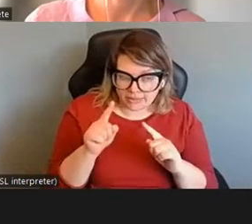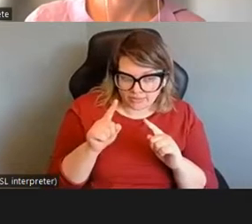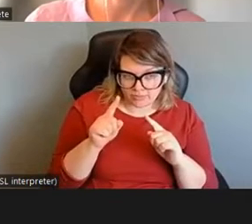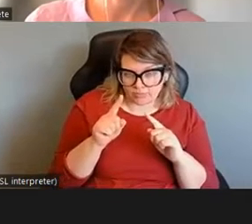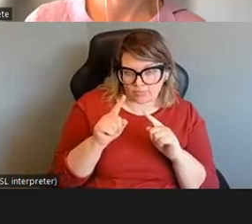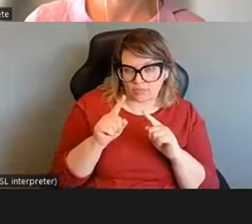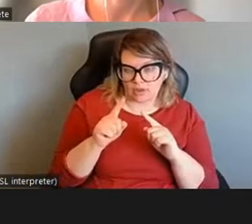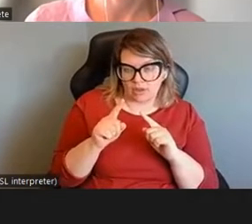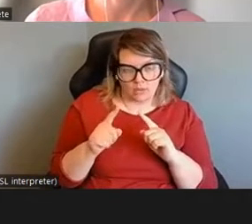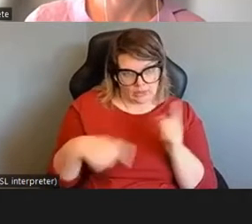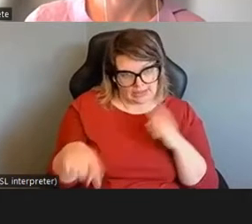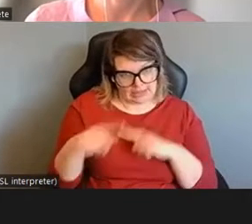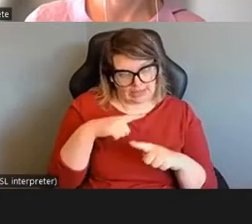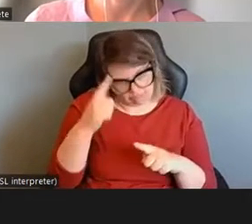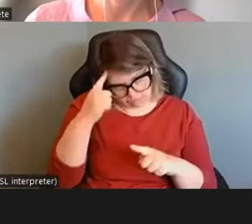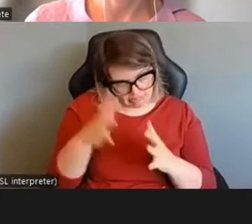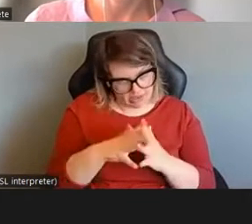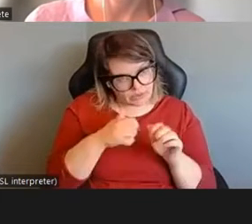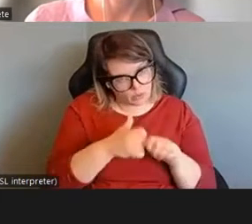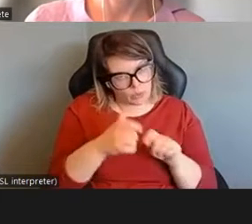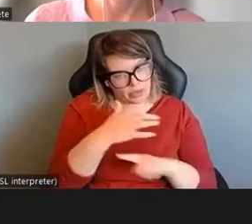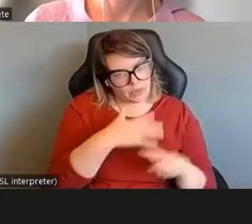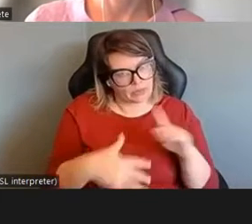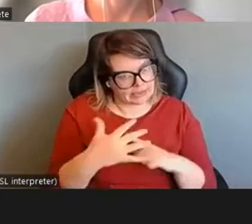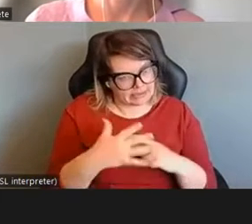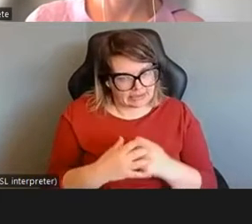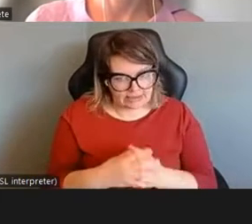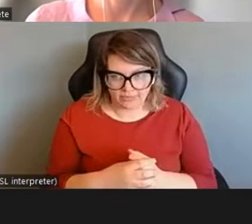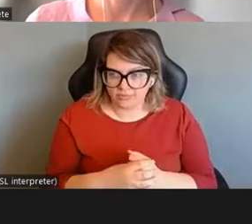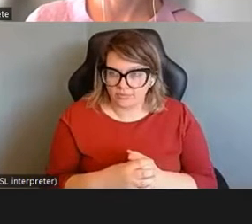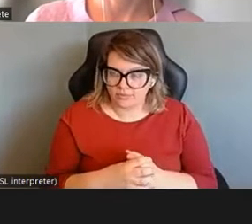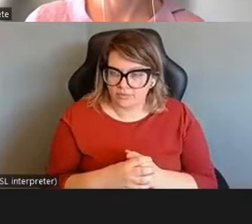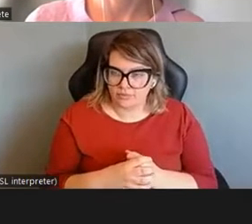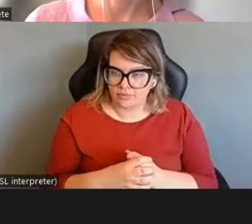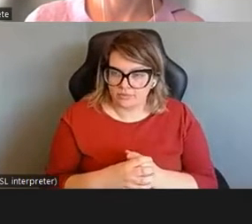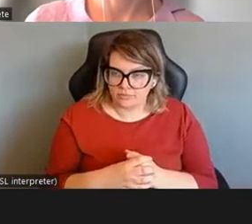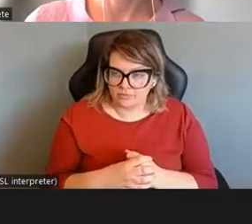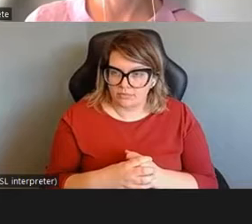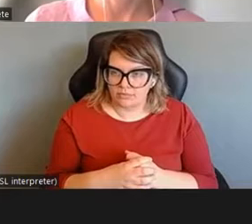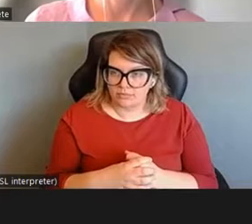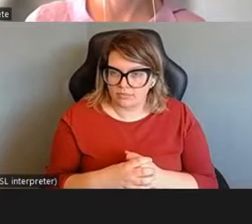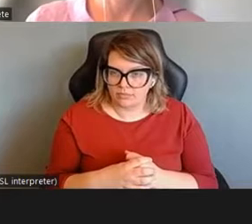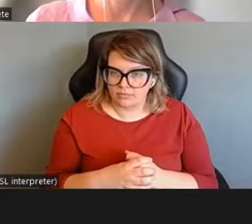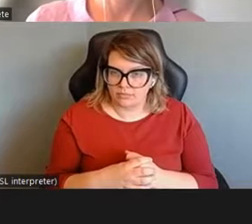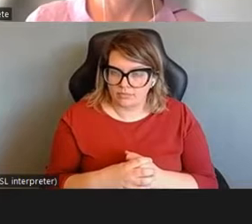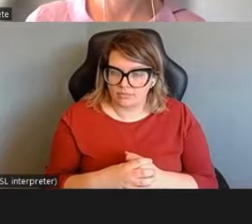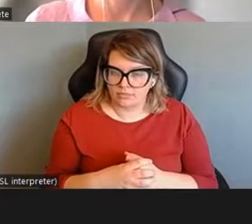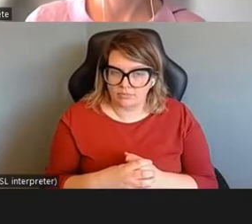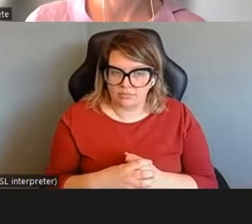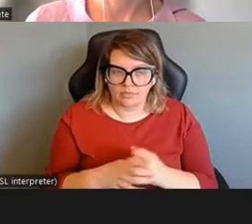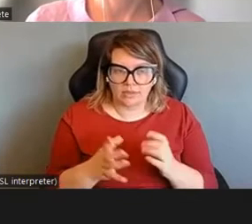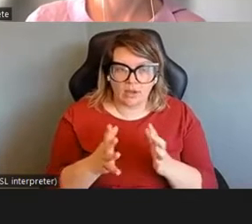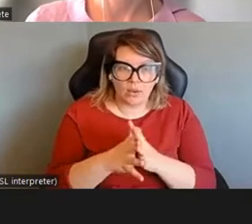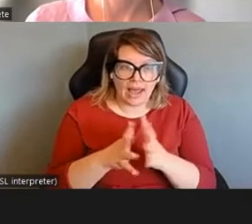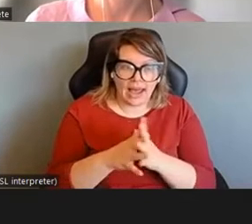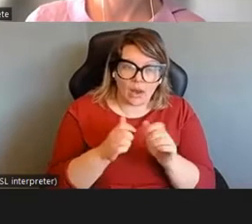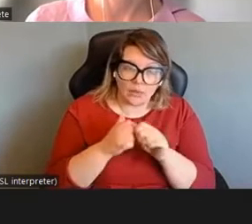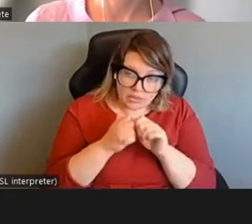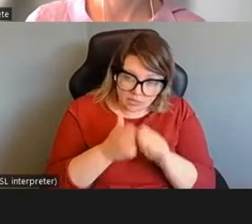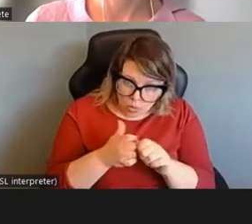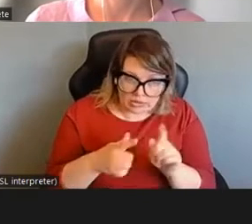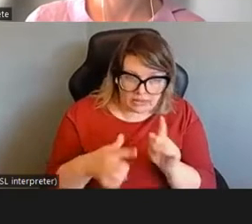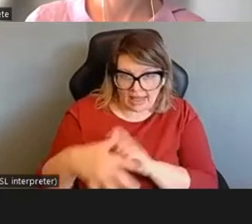this community. And how did Renan support the group in Kapakulan